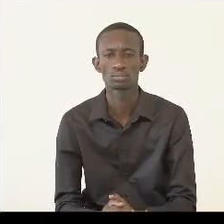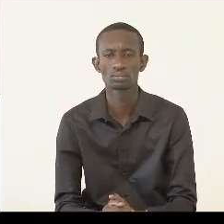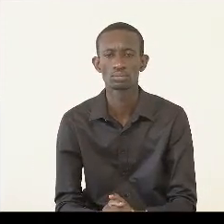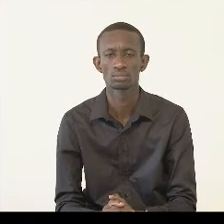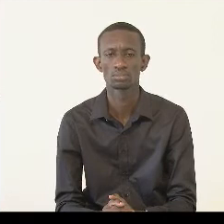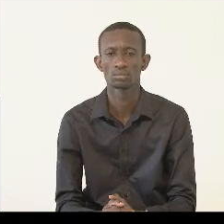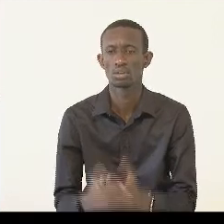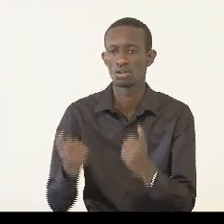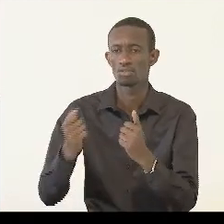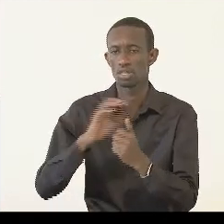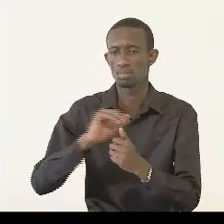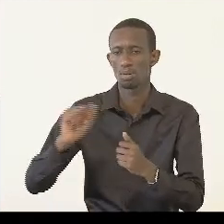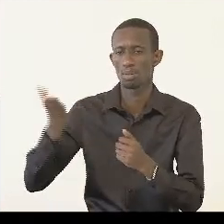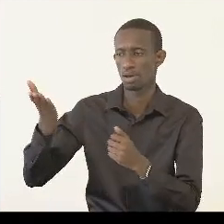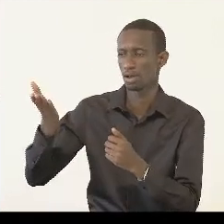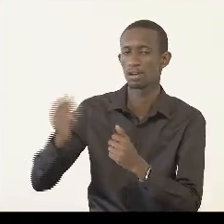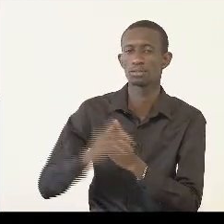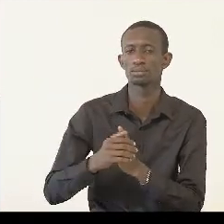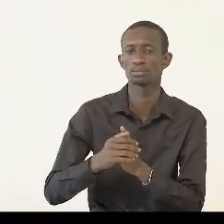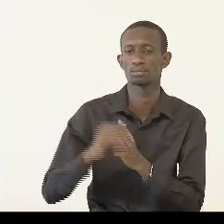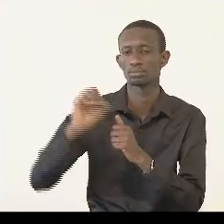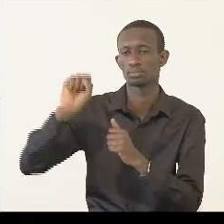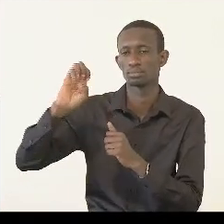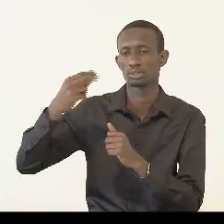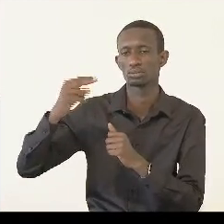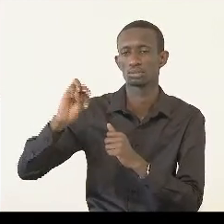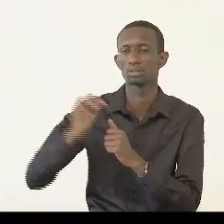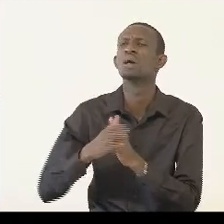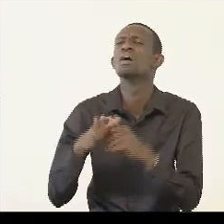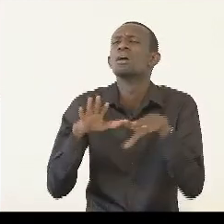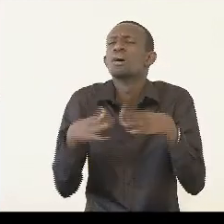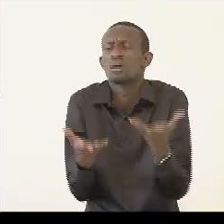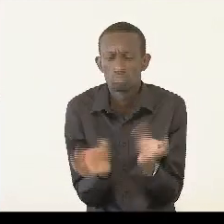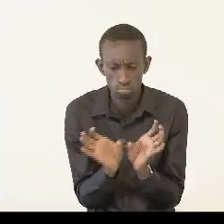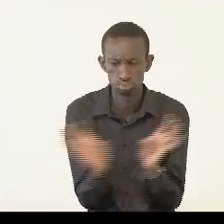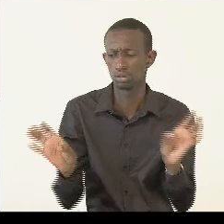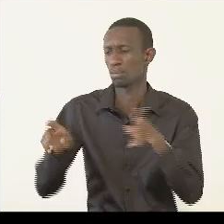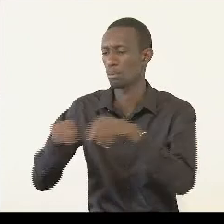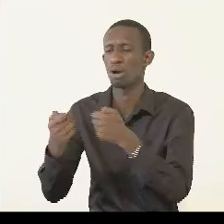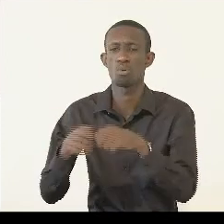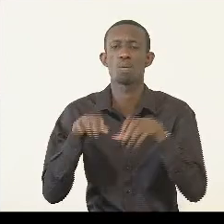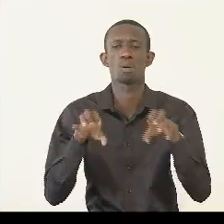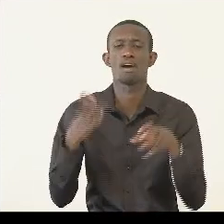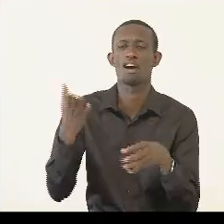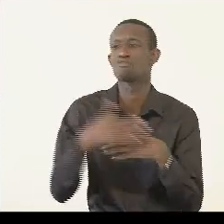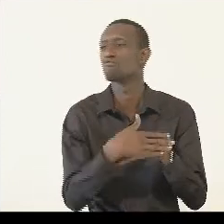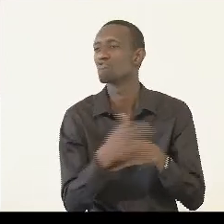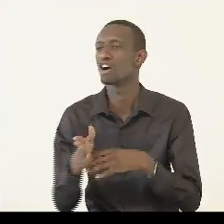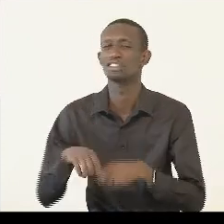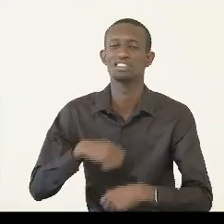So we have this segment as a whole DNA molecule. How do we separate and break these bonds? Open